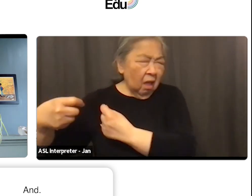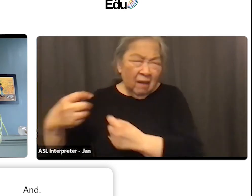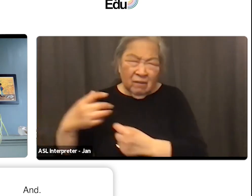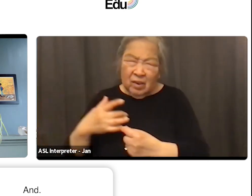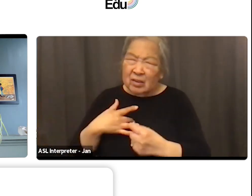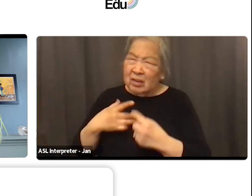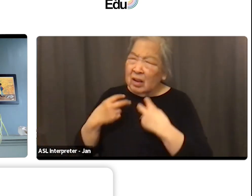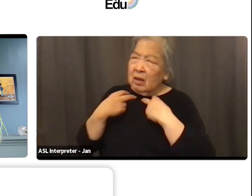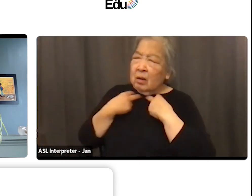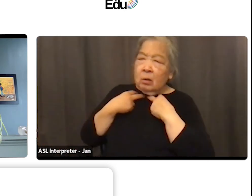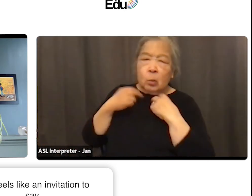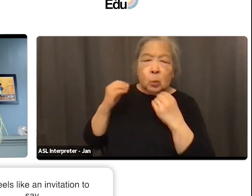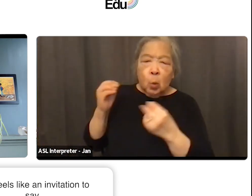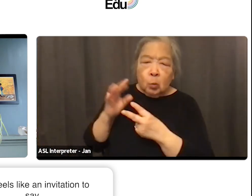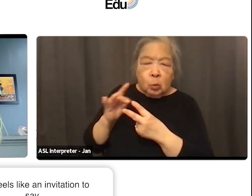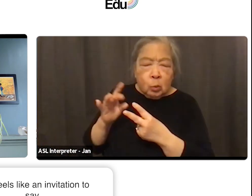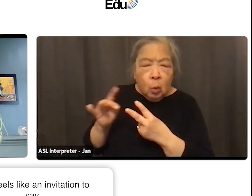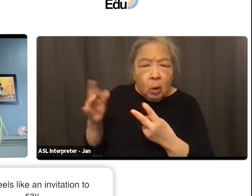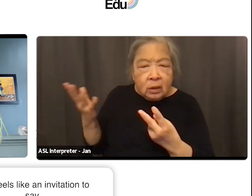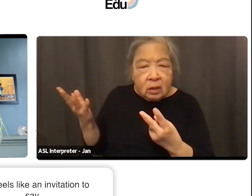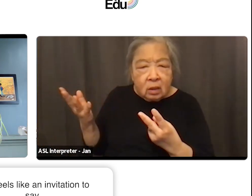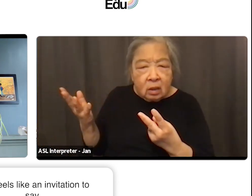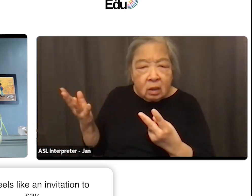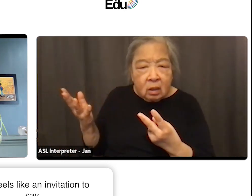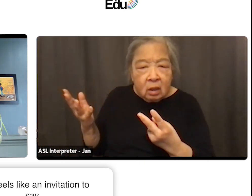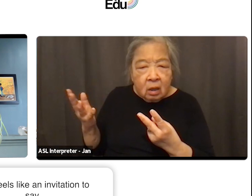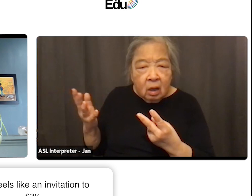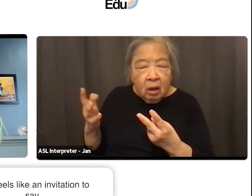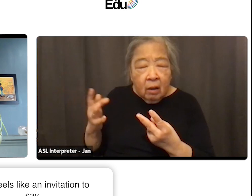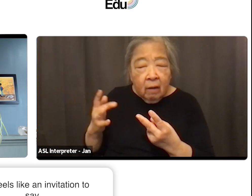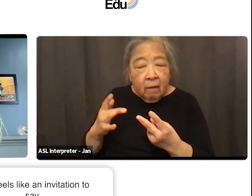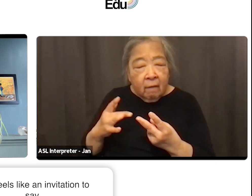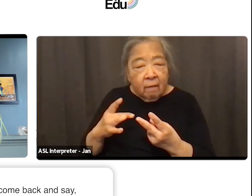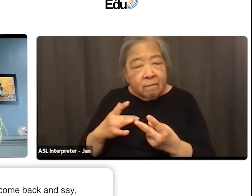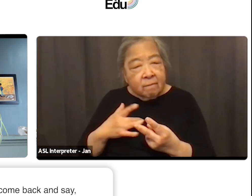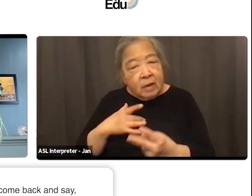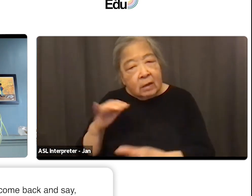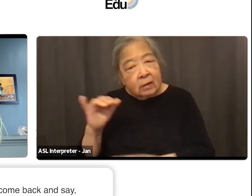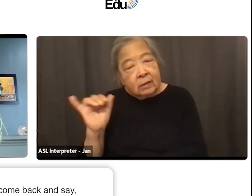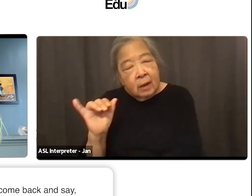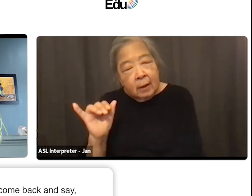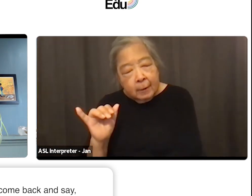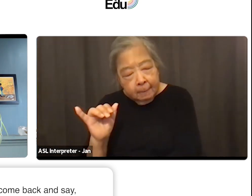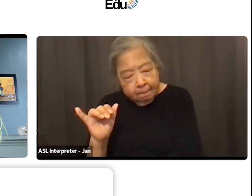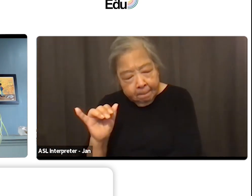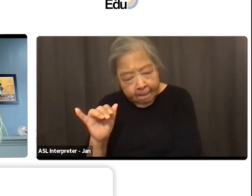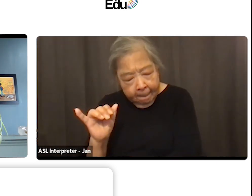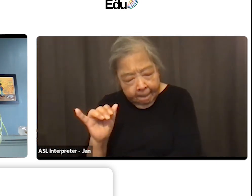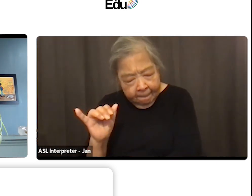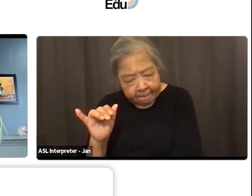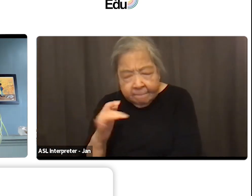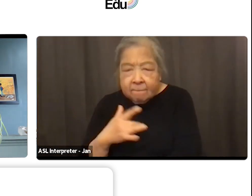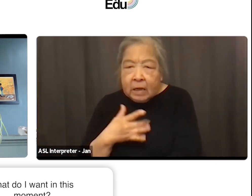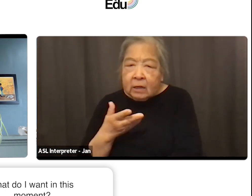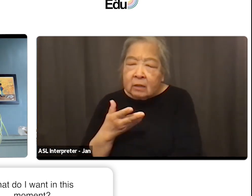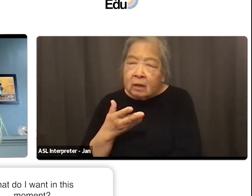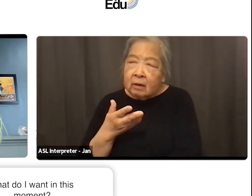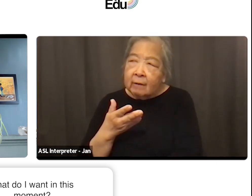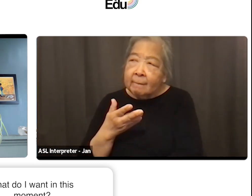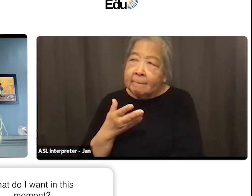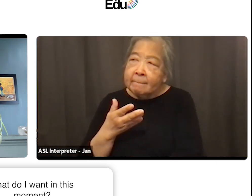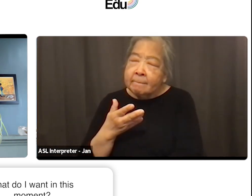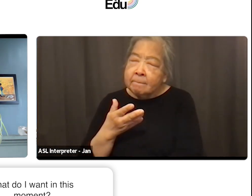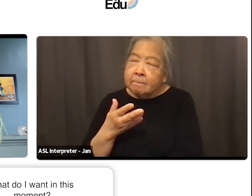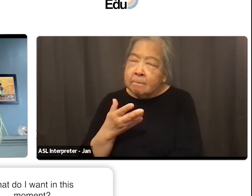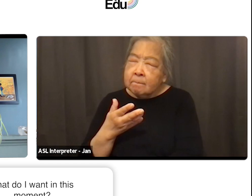And that feels like an invitation to say, or come back and say, what do I